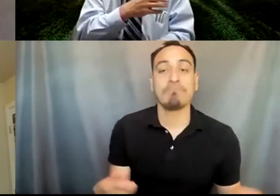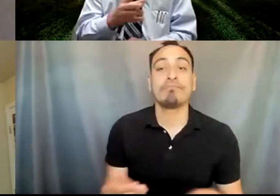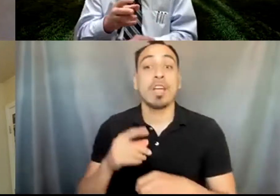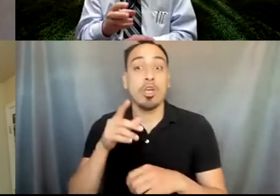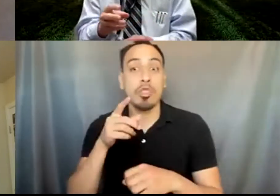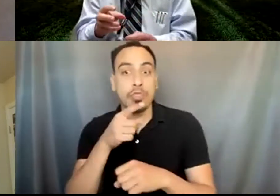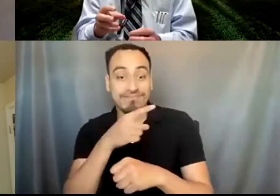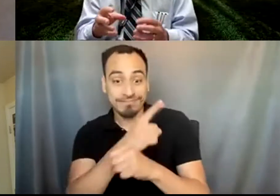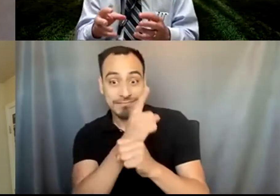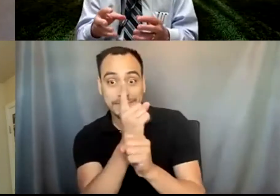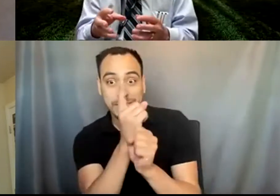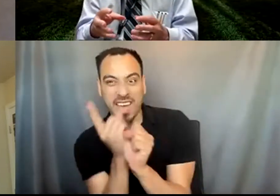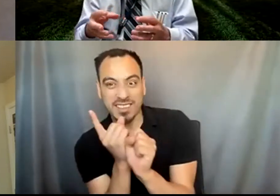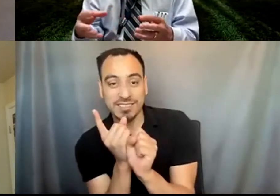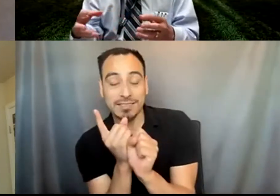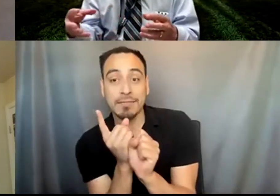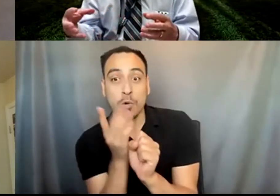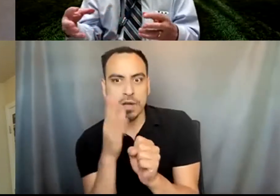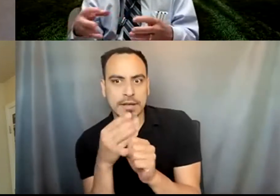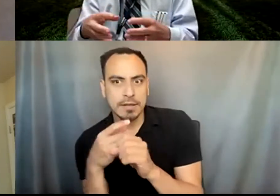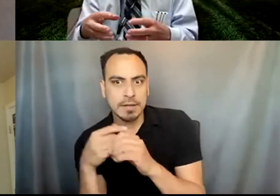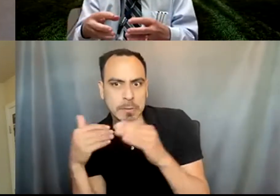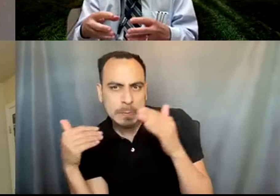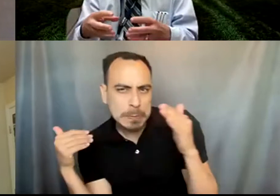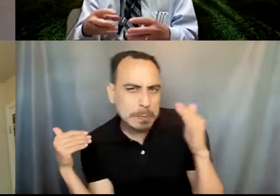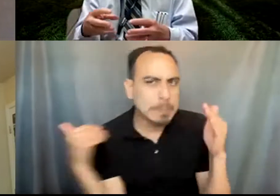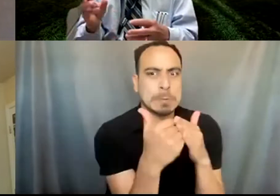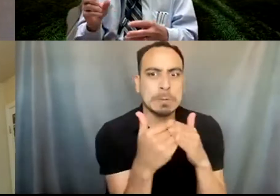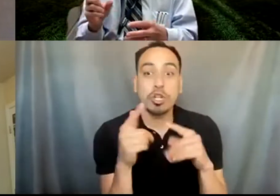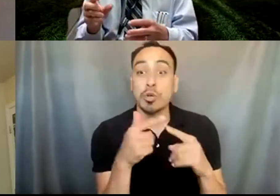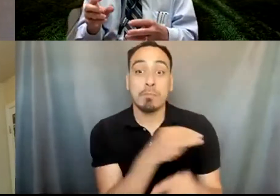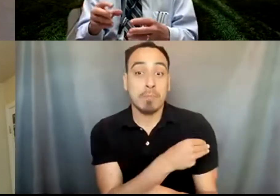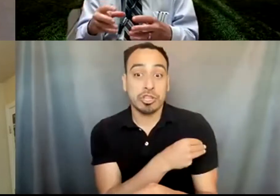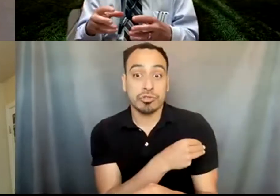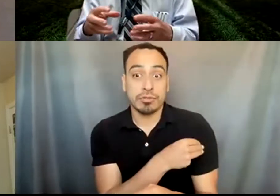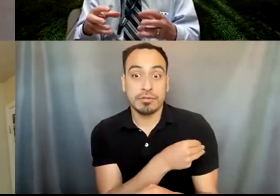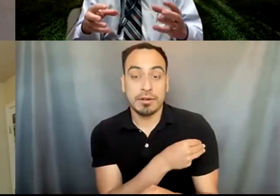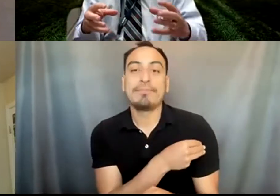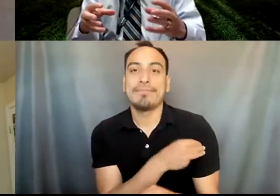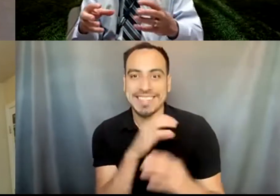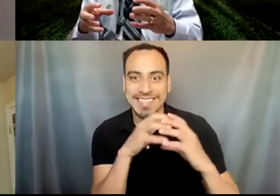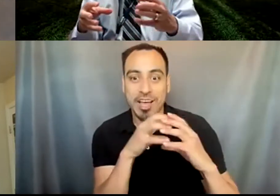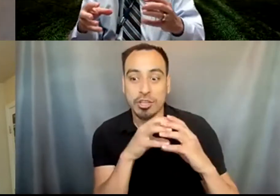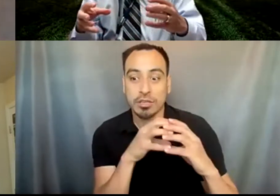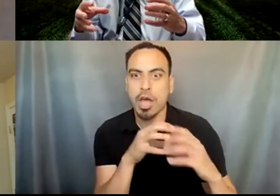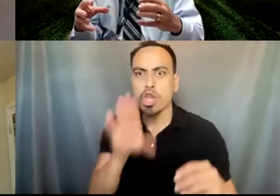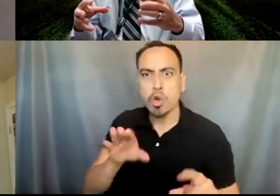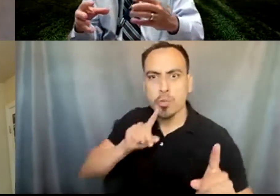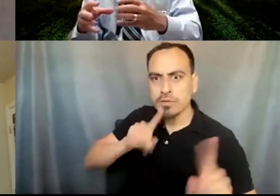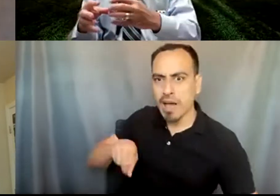up to the surface of those muscle cells. And that's where the immune system sees the spike protein